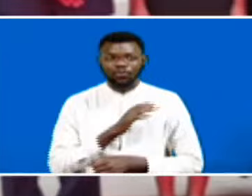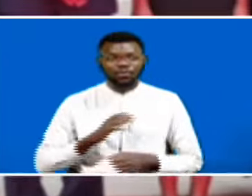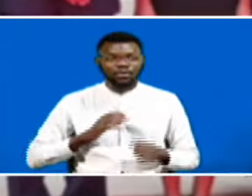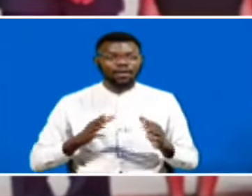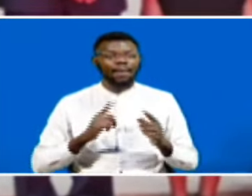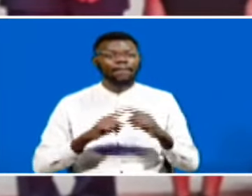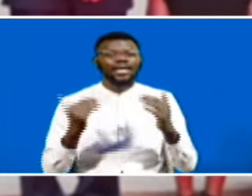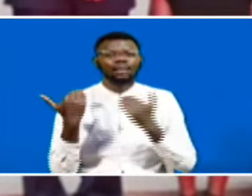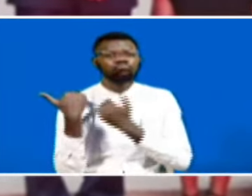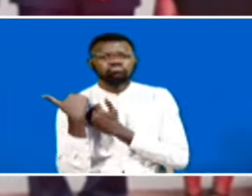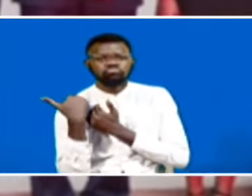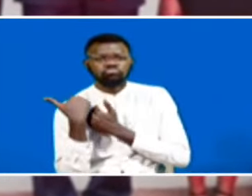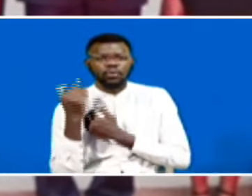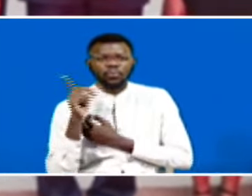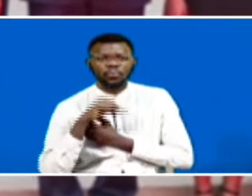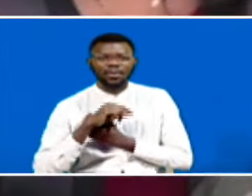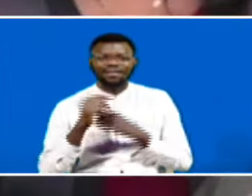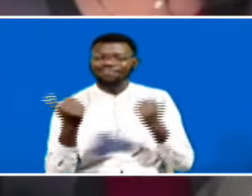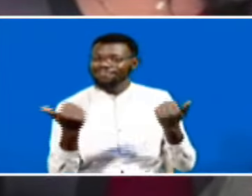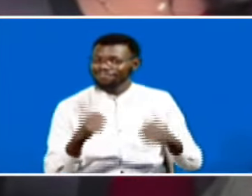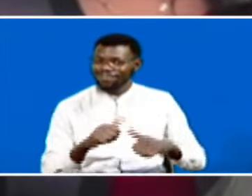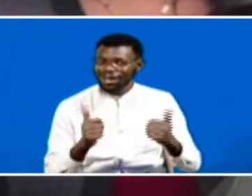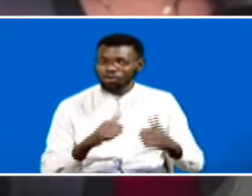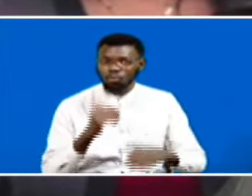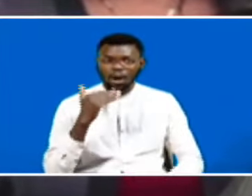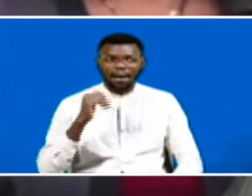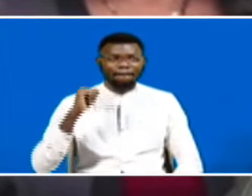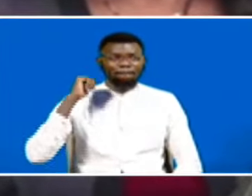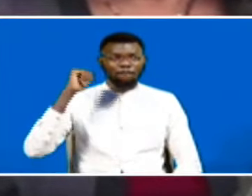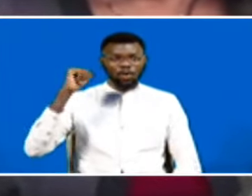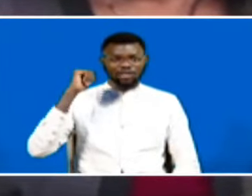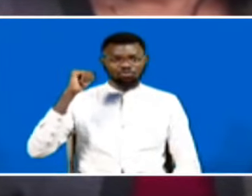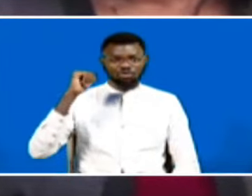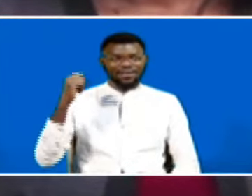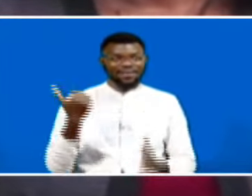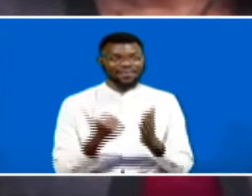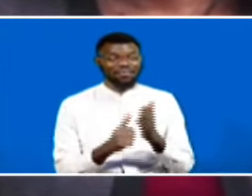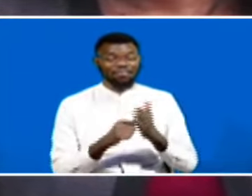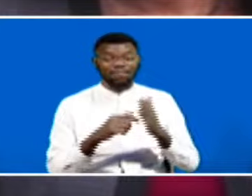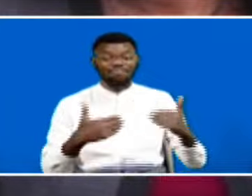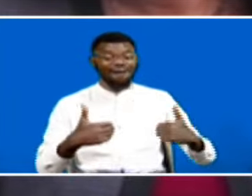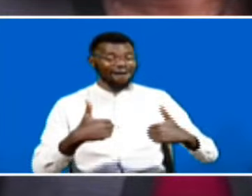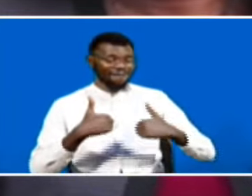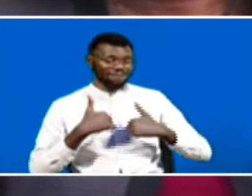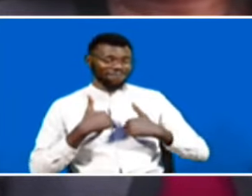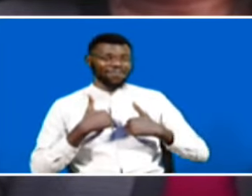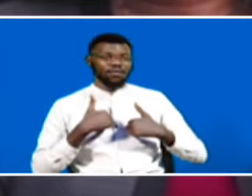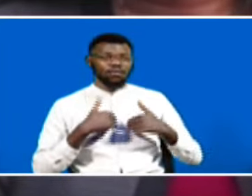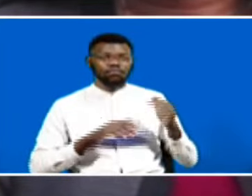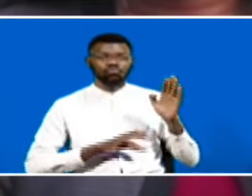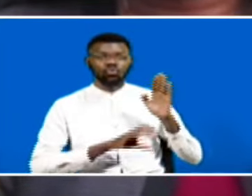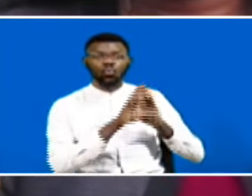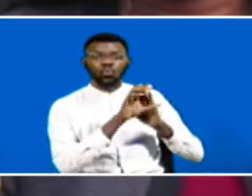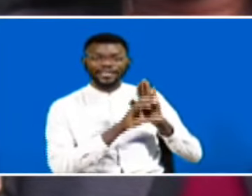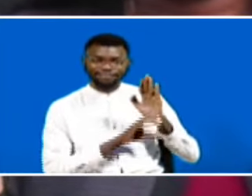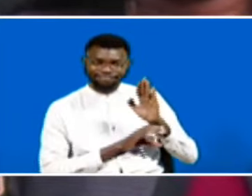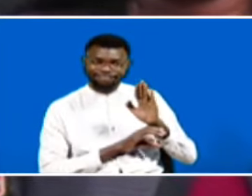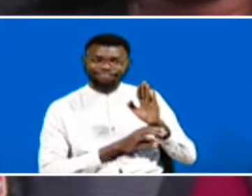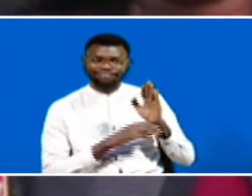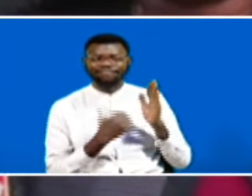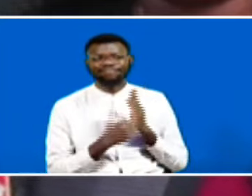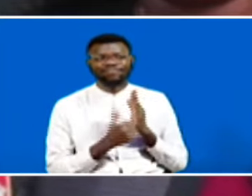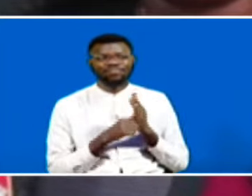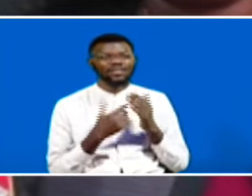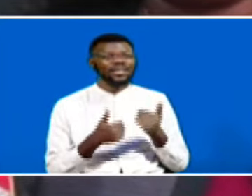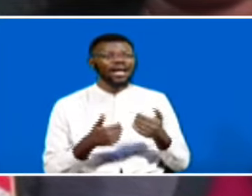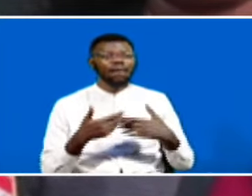mandate has not been concluded owing to the country's political interference leading to the current constitutional crisis surrounding the boundary